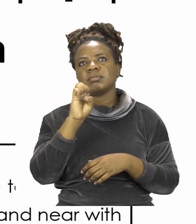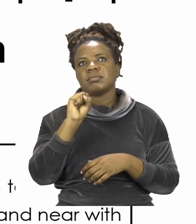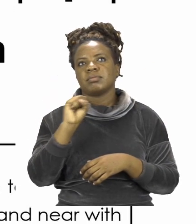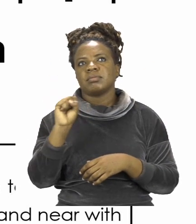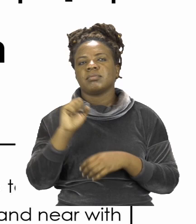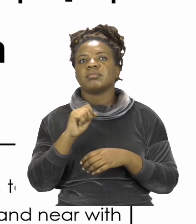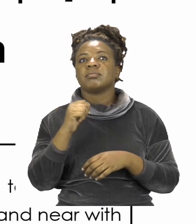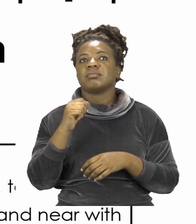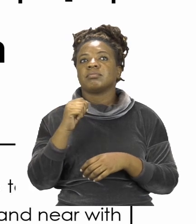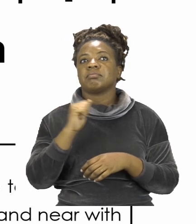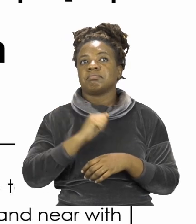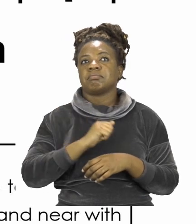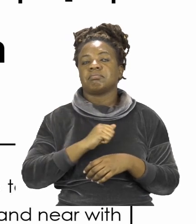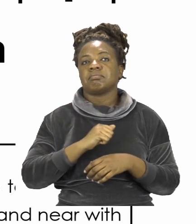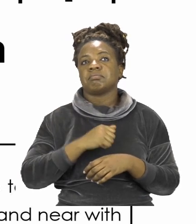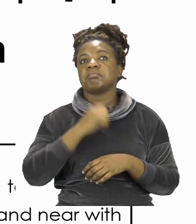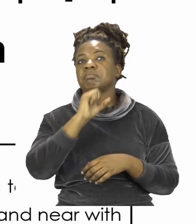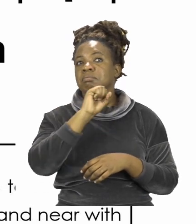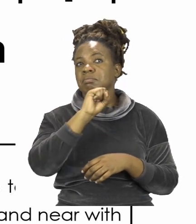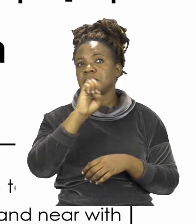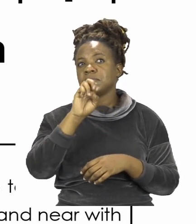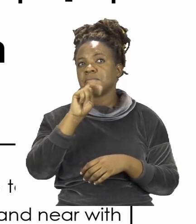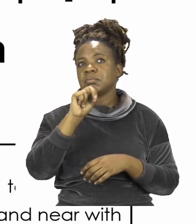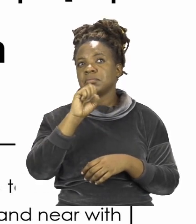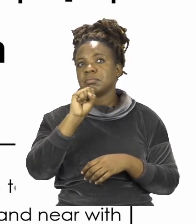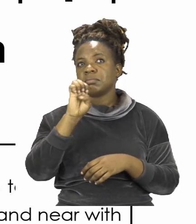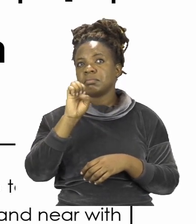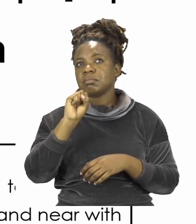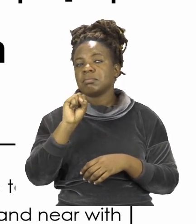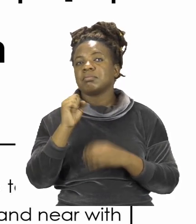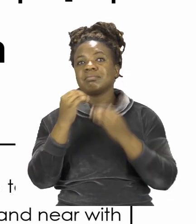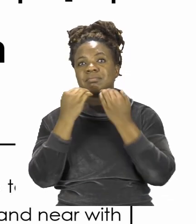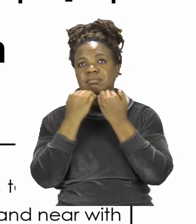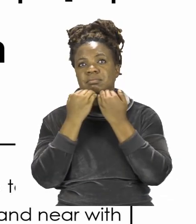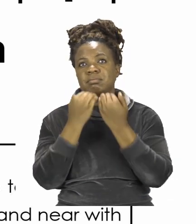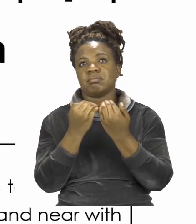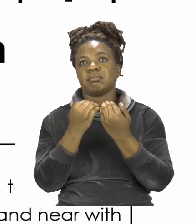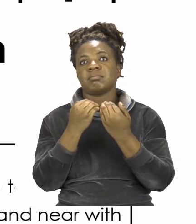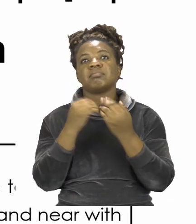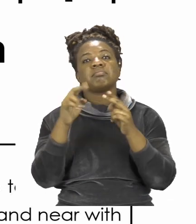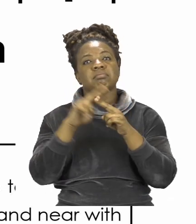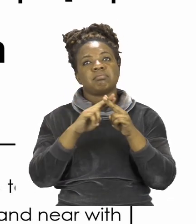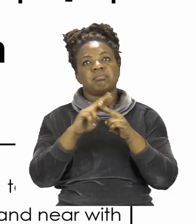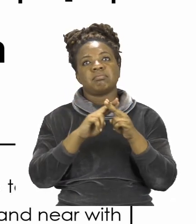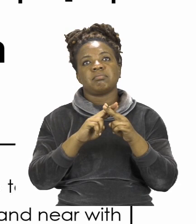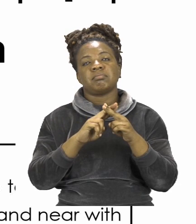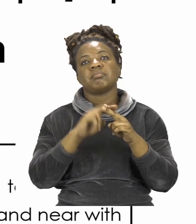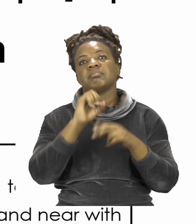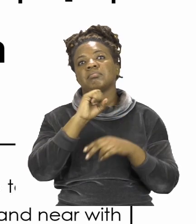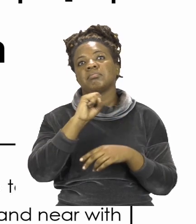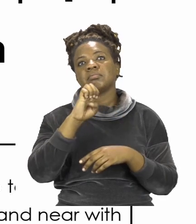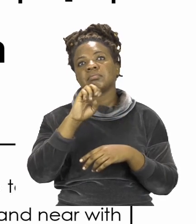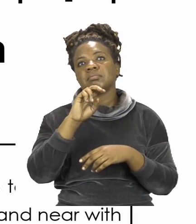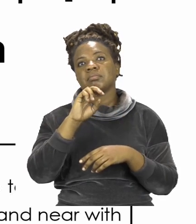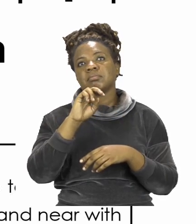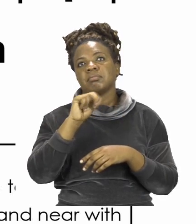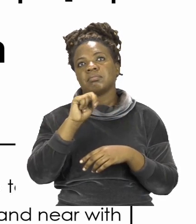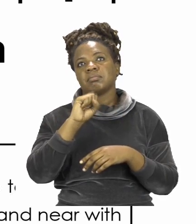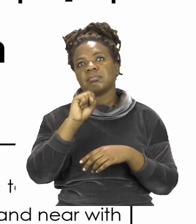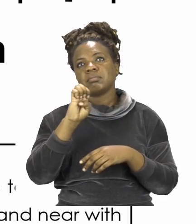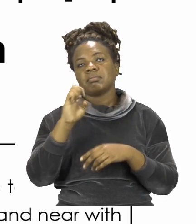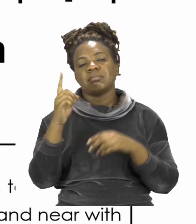Senses. My senses are important. I use my senses every